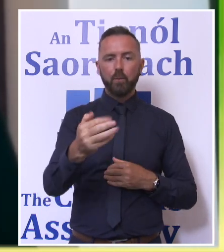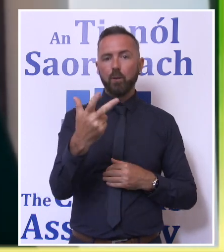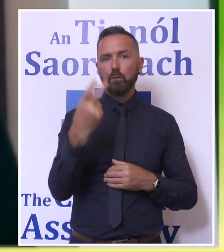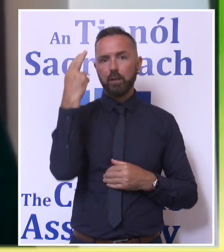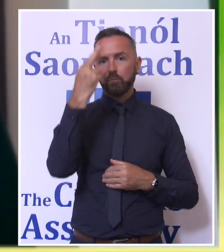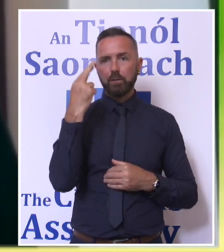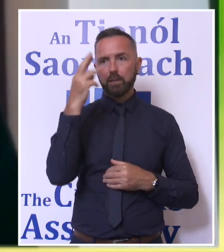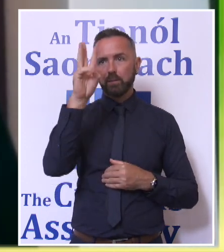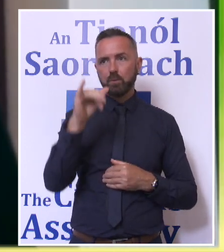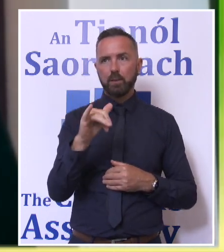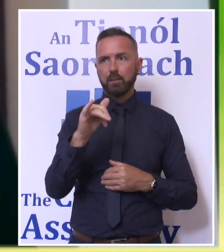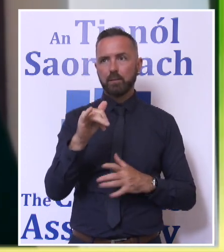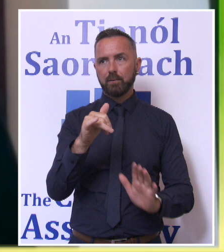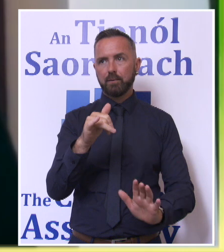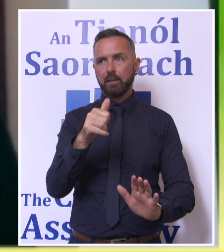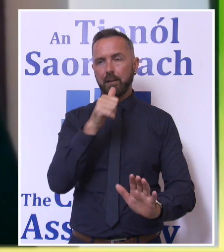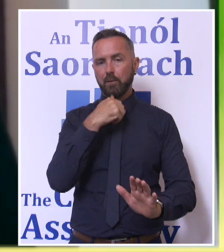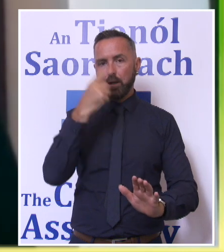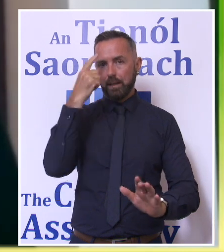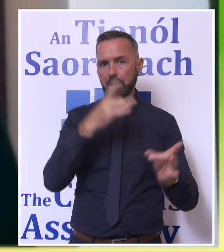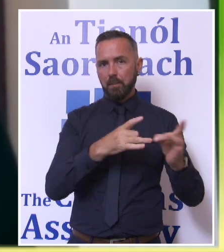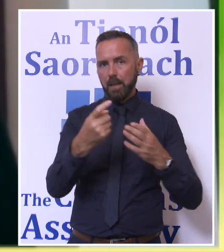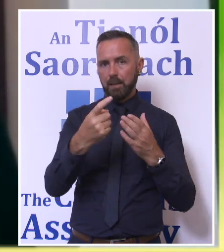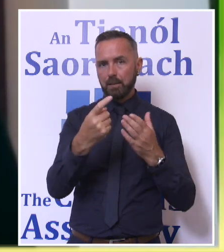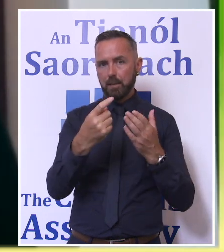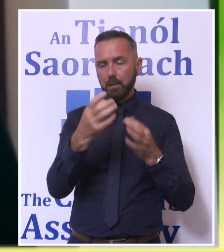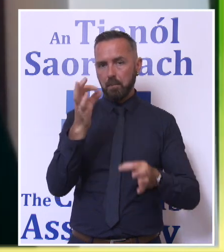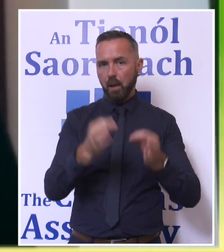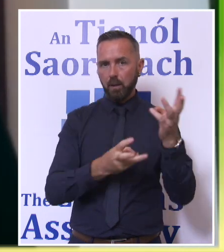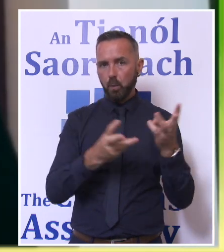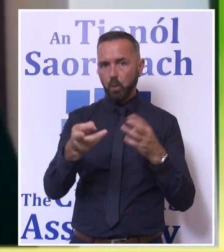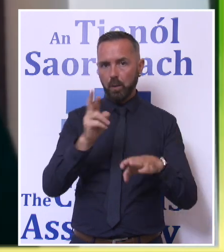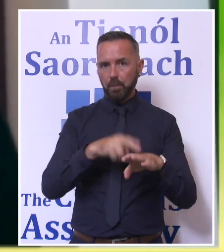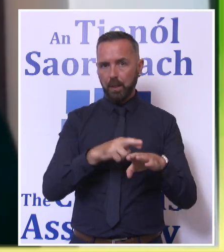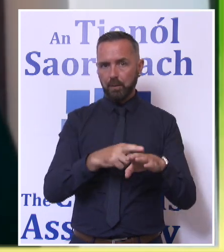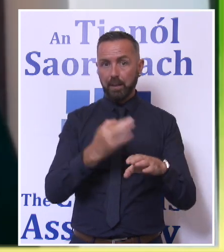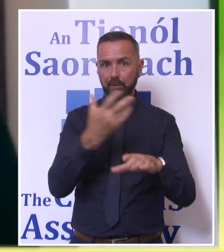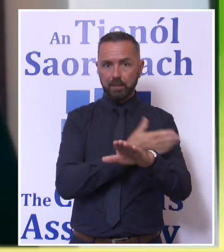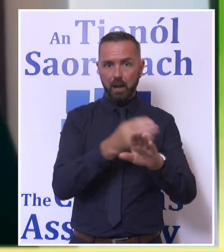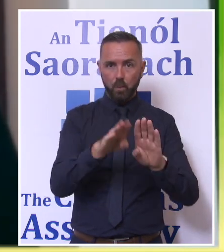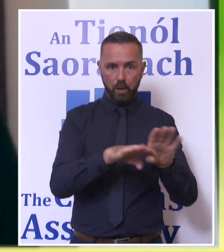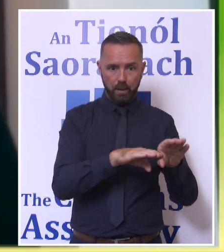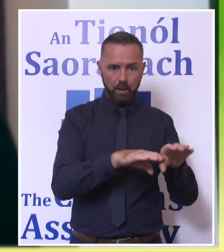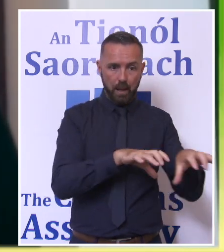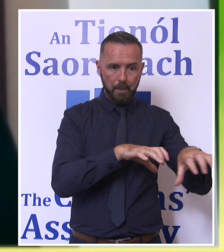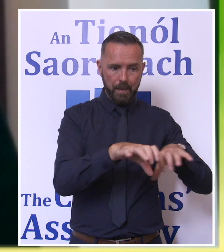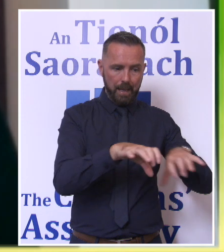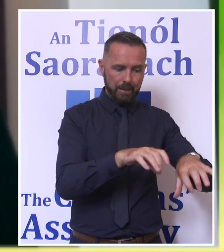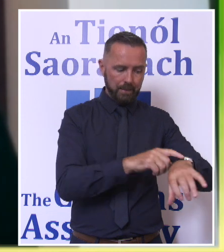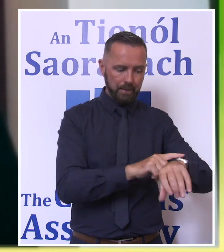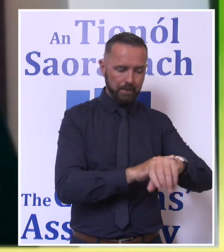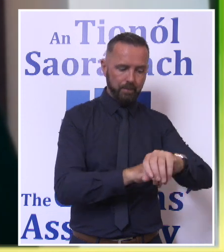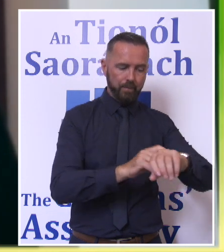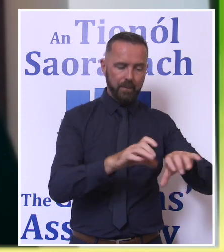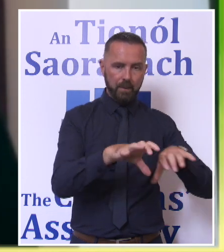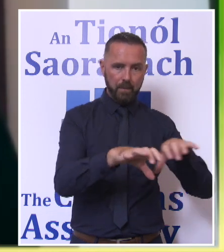why. Firstly, I do think it makes politics work better. If you're starting with place, Dublin or Manchester,